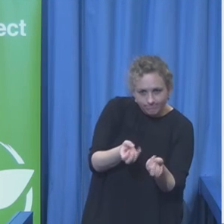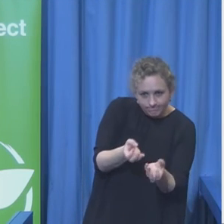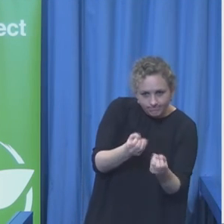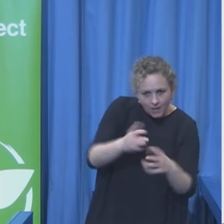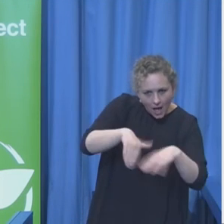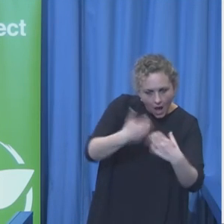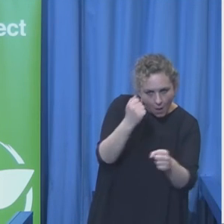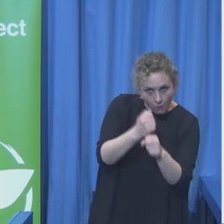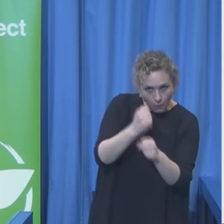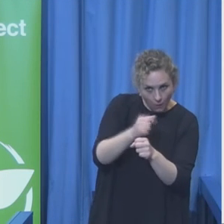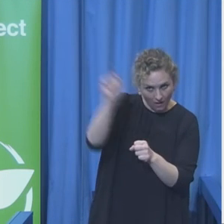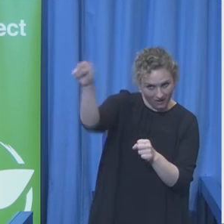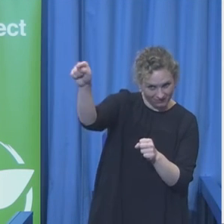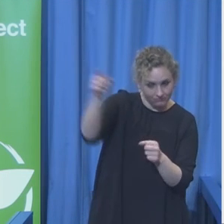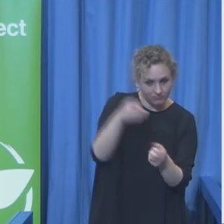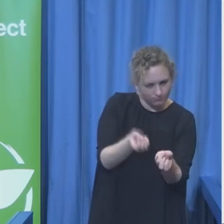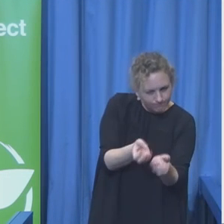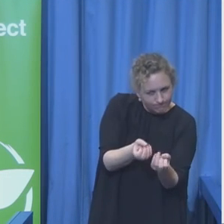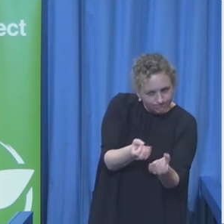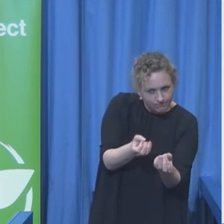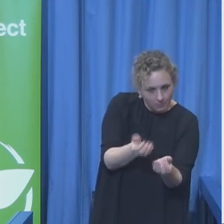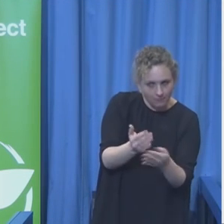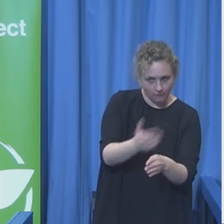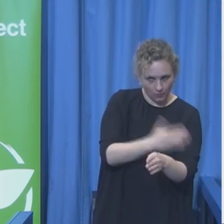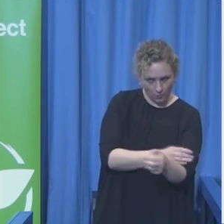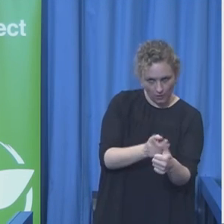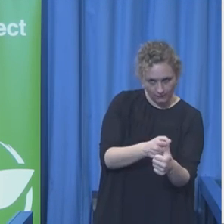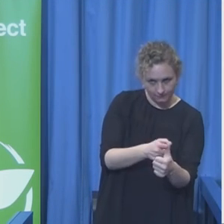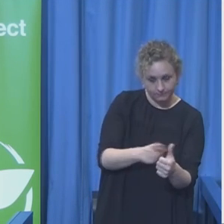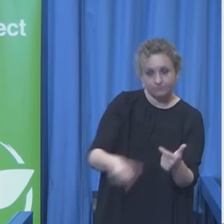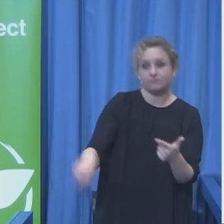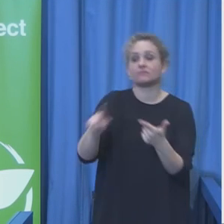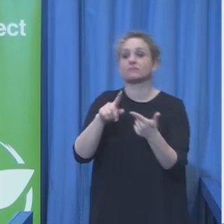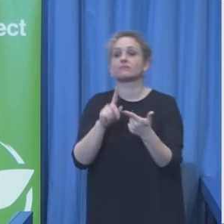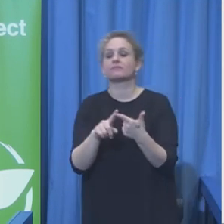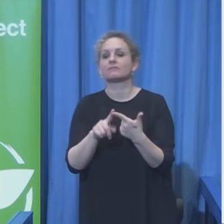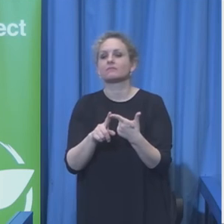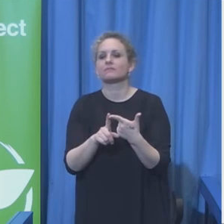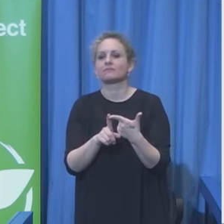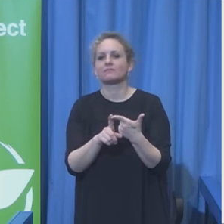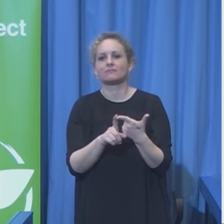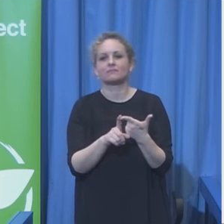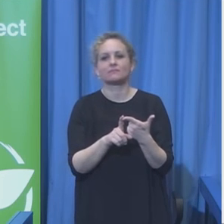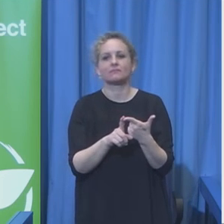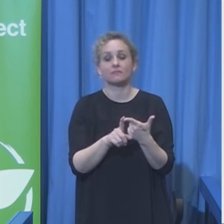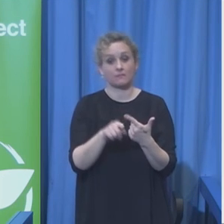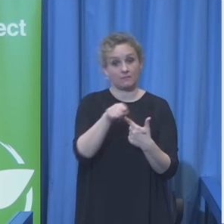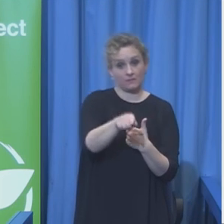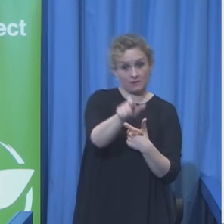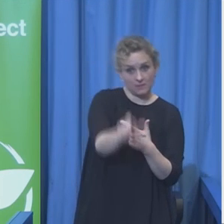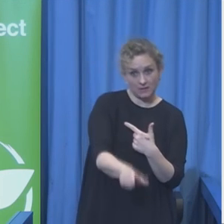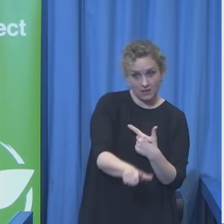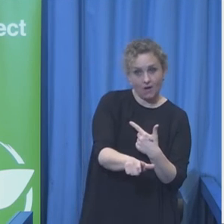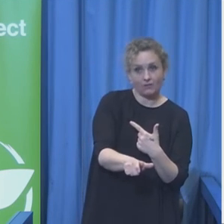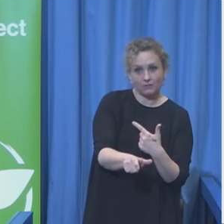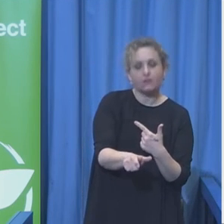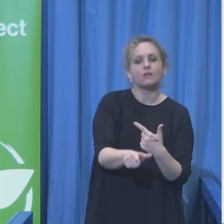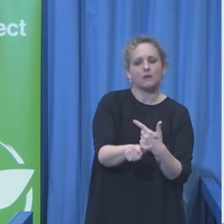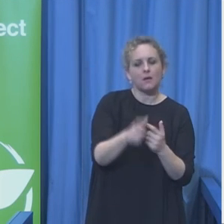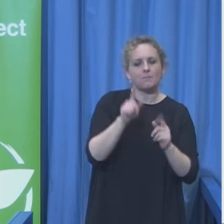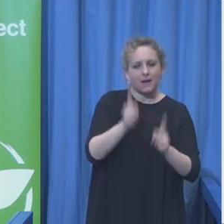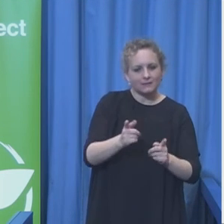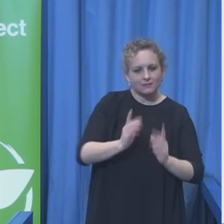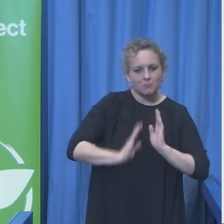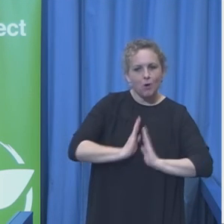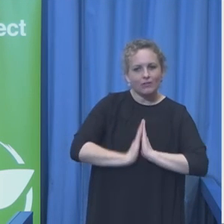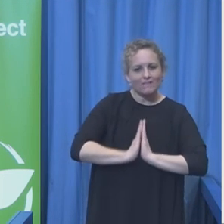zasiłku i bierności. They must be motivated to choose work instead of pension and inactivity.